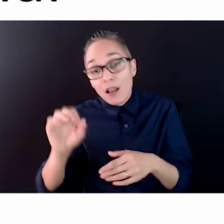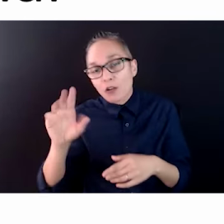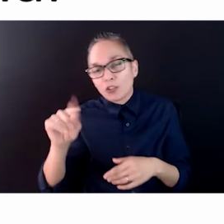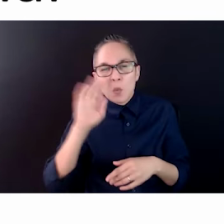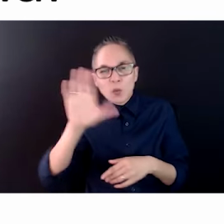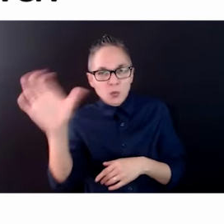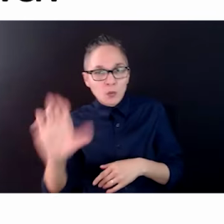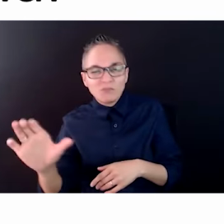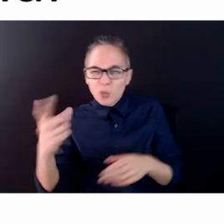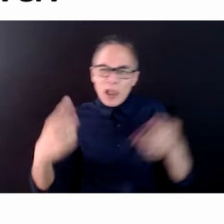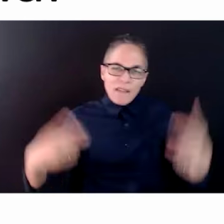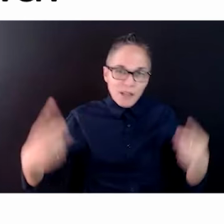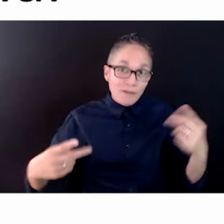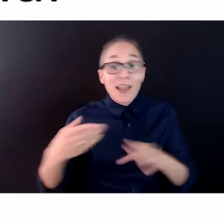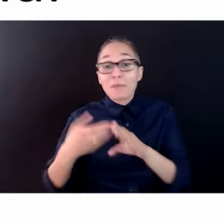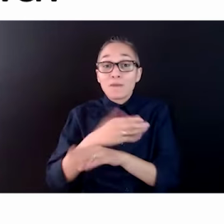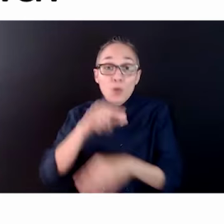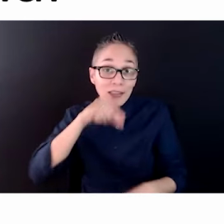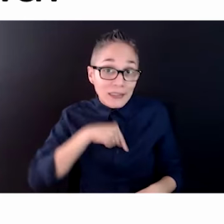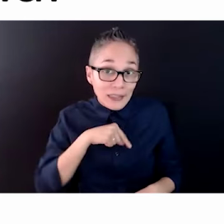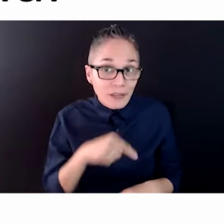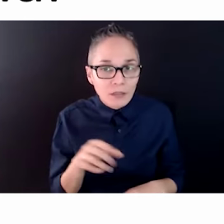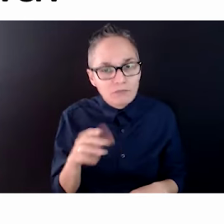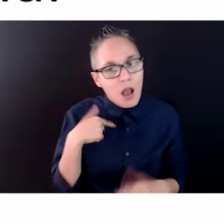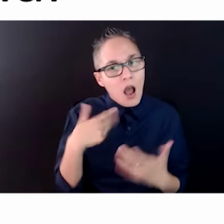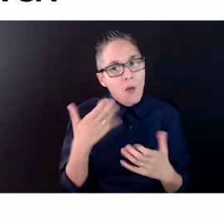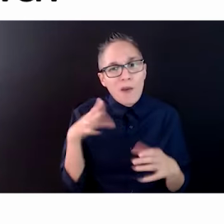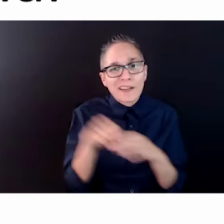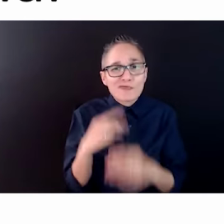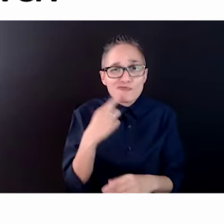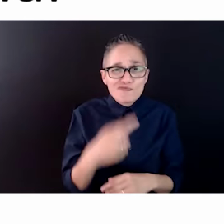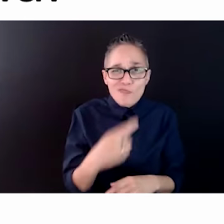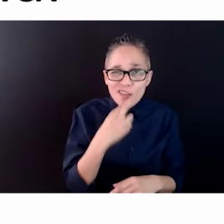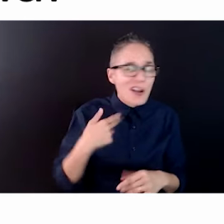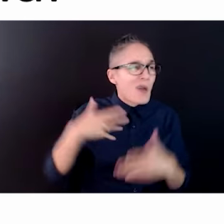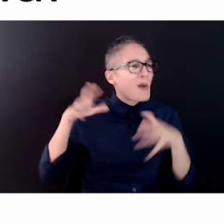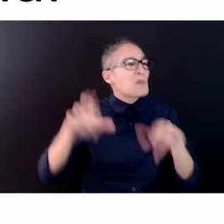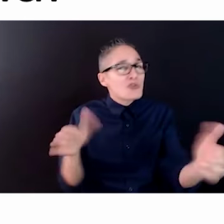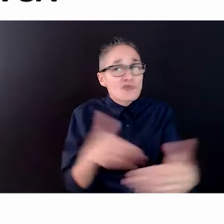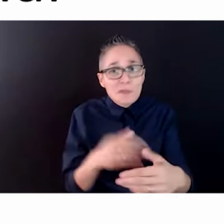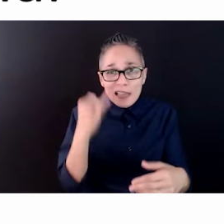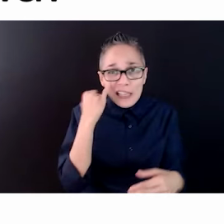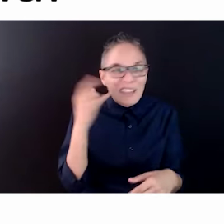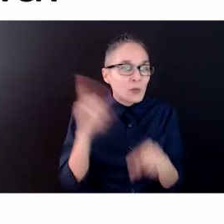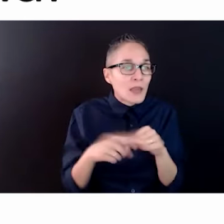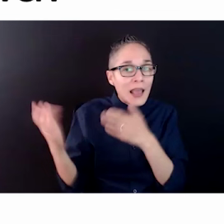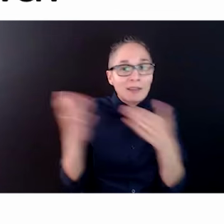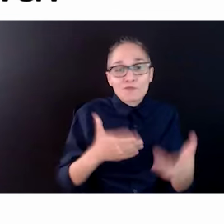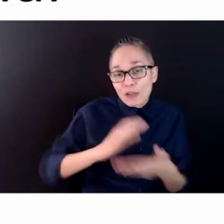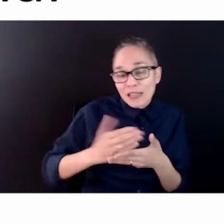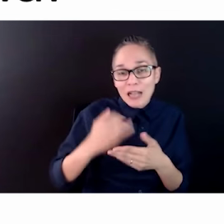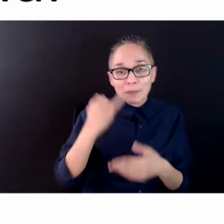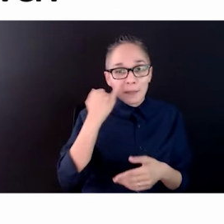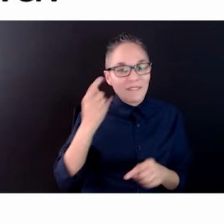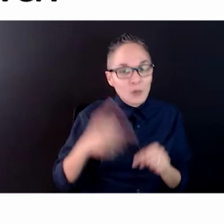do a Zoom. And then the one before Thanksgiving, I want to do it at a restaurant. I want to get a room someplace. If you can't, we'll bring a laptop. You could Zoom in if you really can't